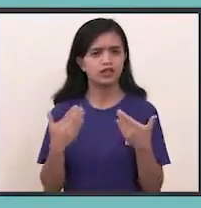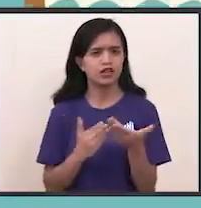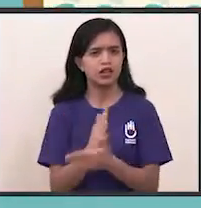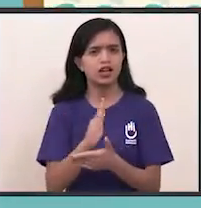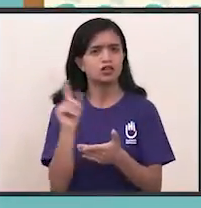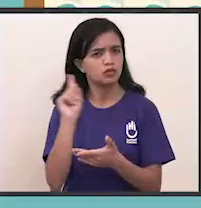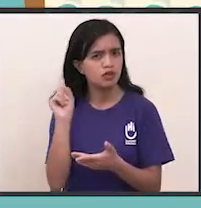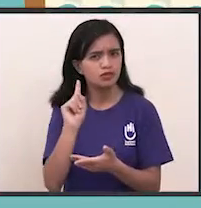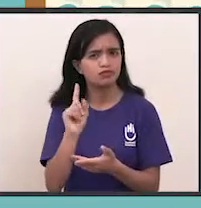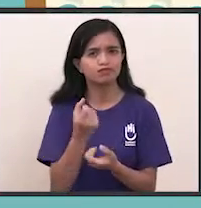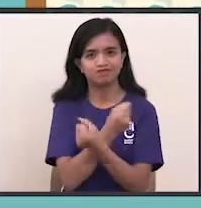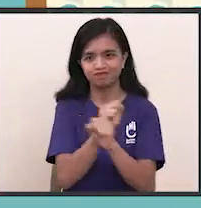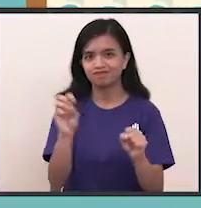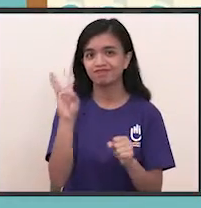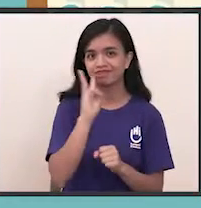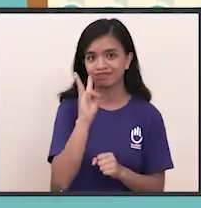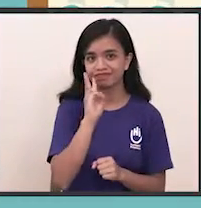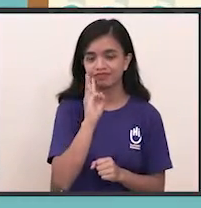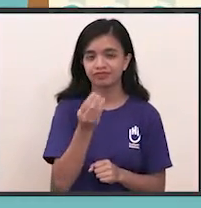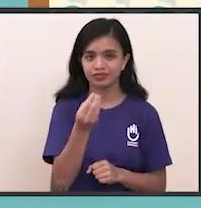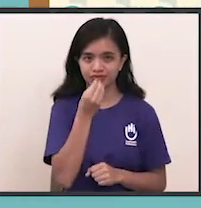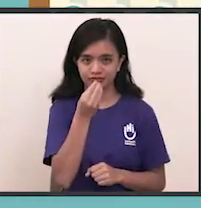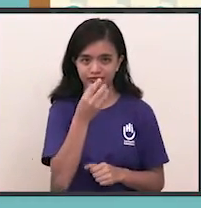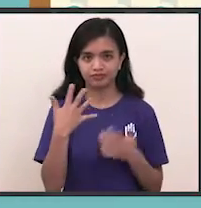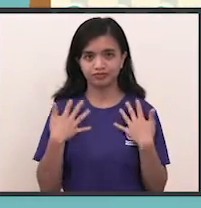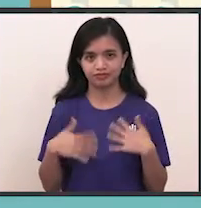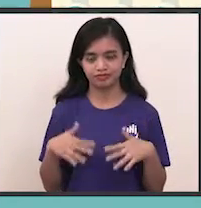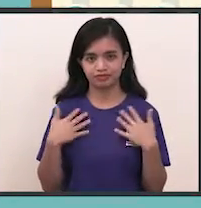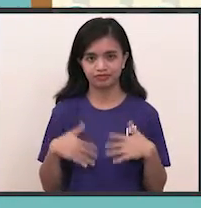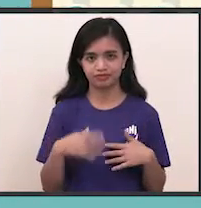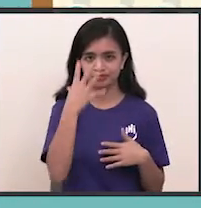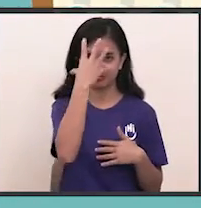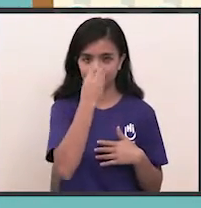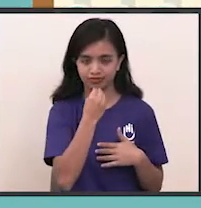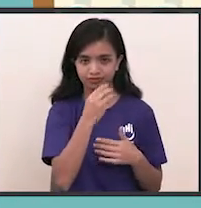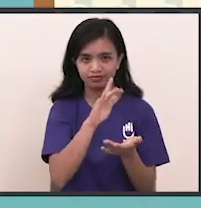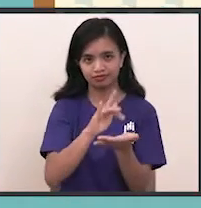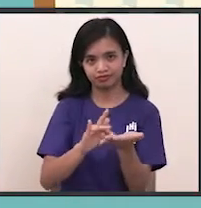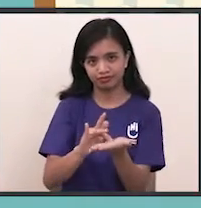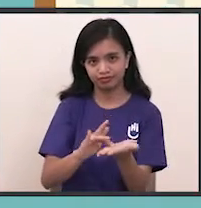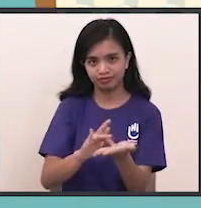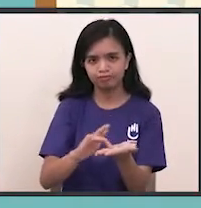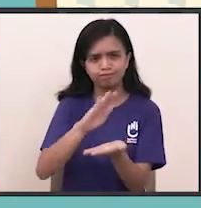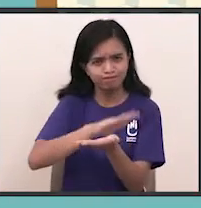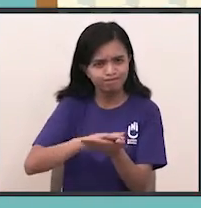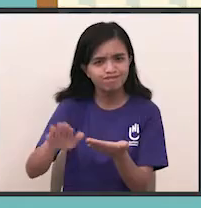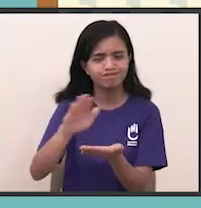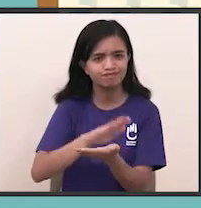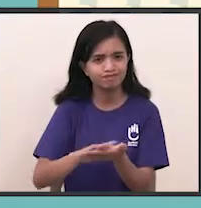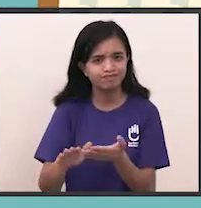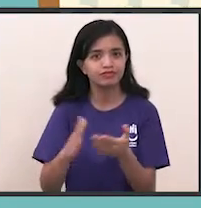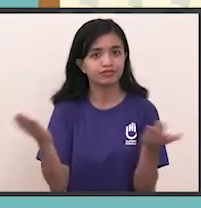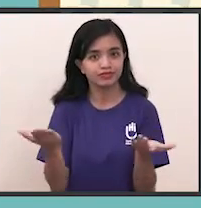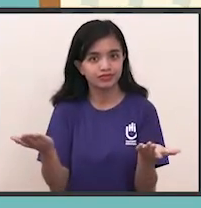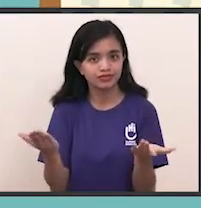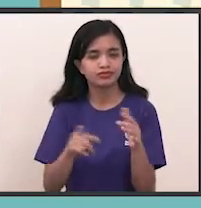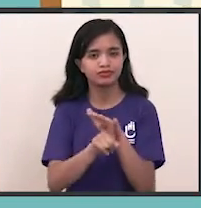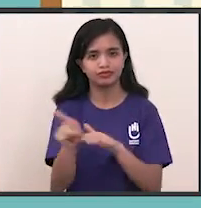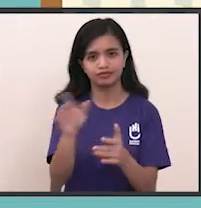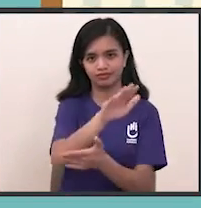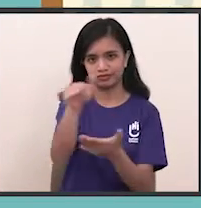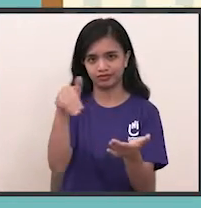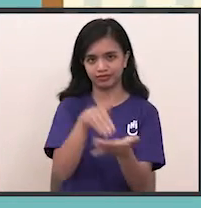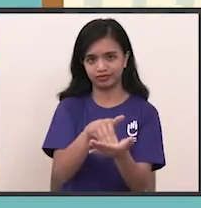You have the right to safe water, food, clothes, bedding, medicine, and adequate sanitation in